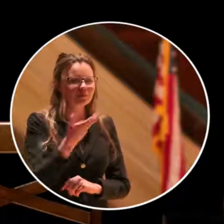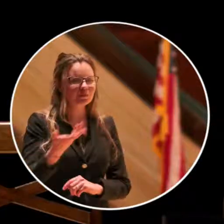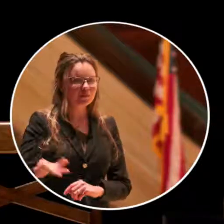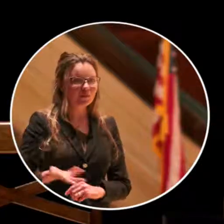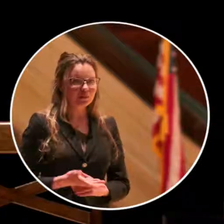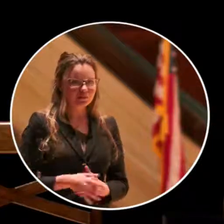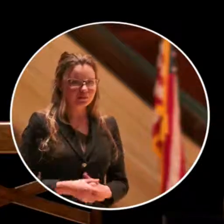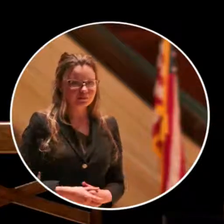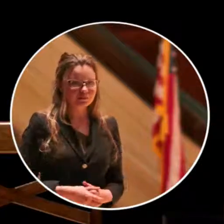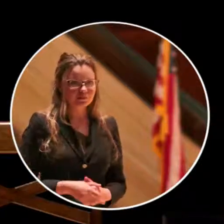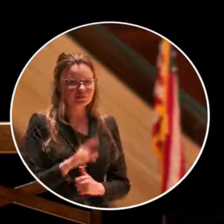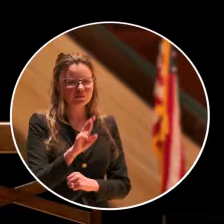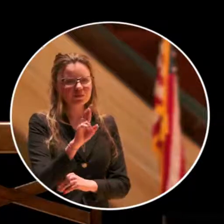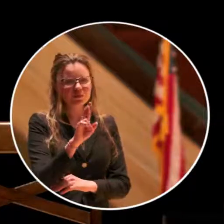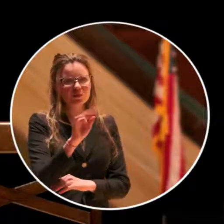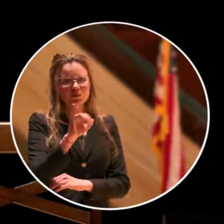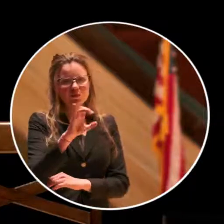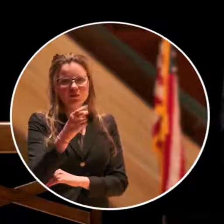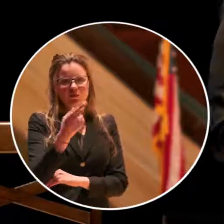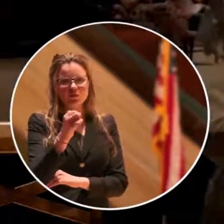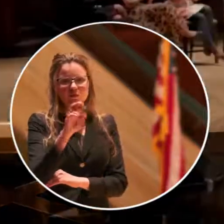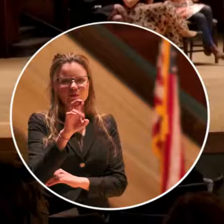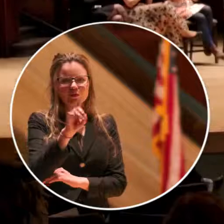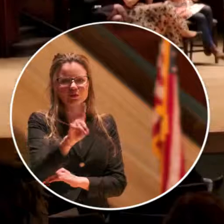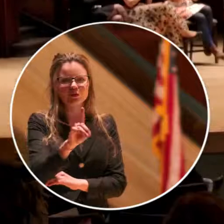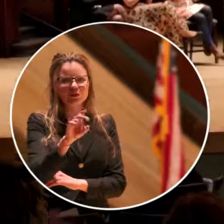welcome Richard Hewson.